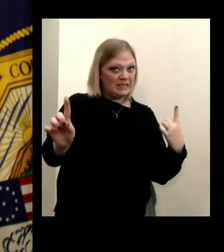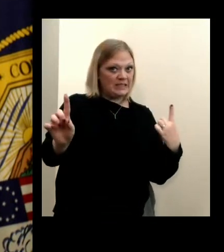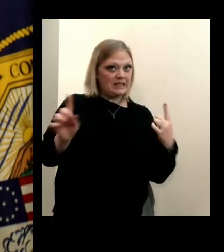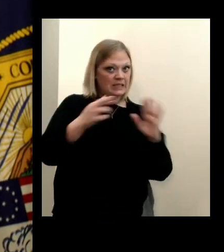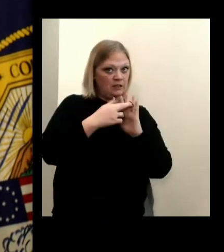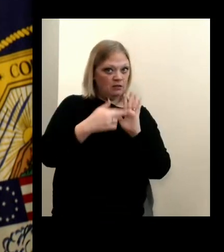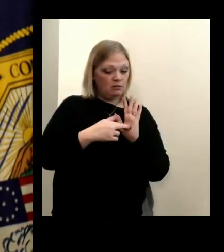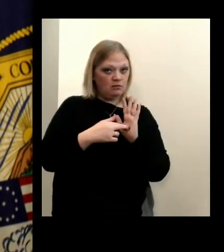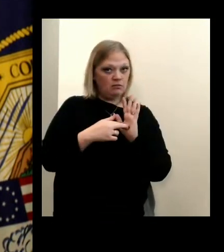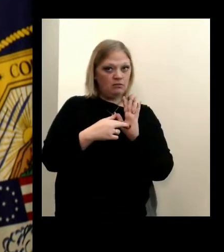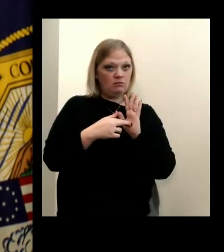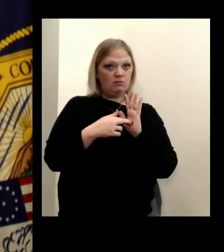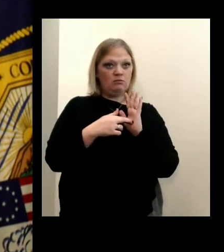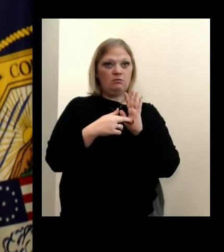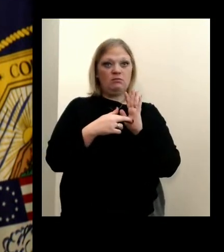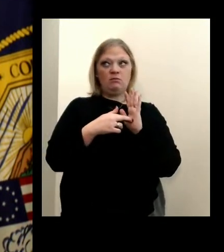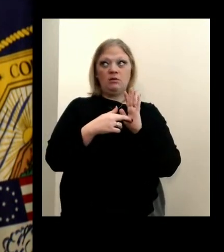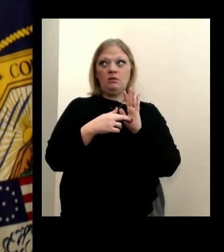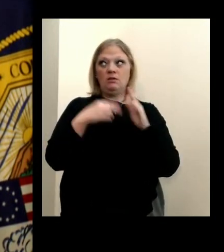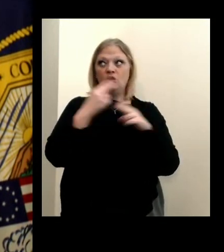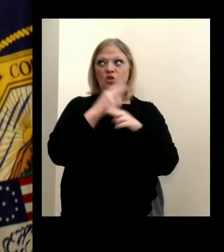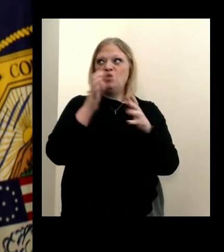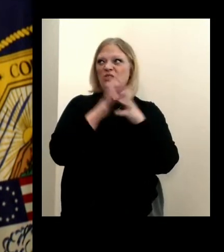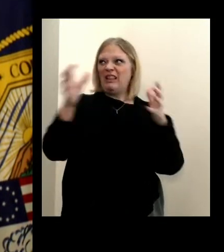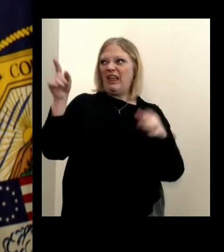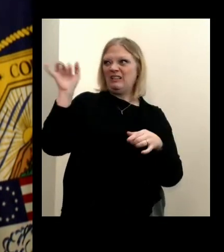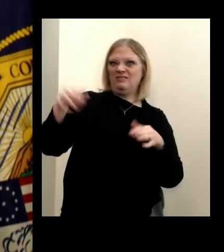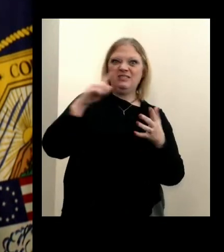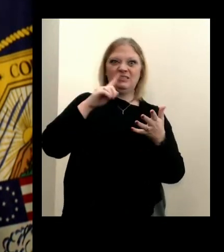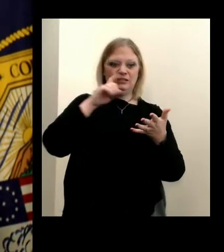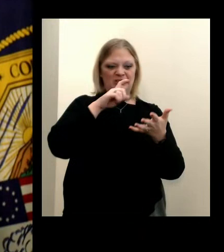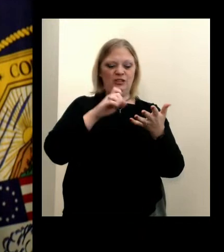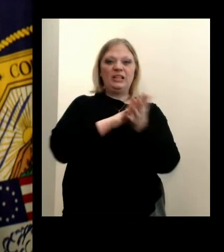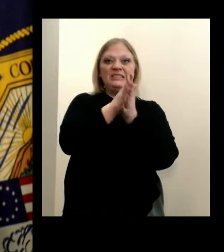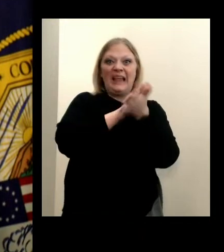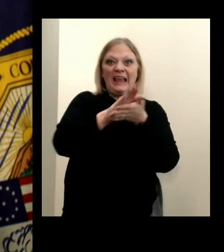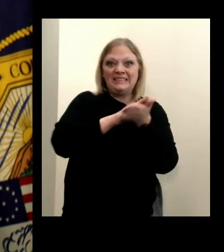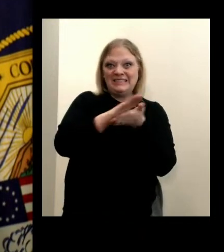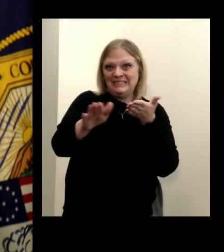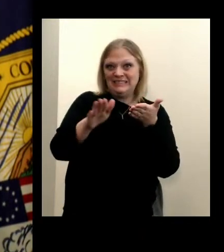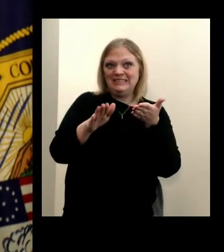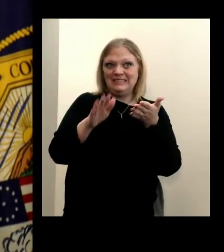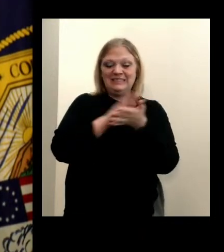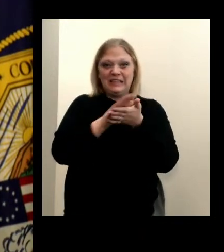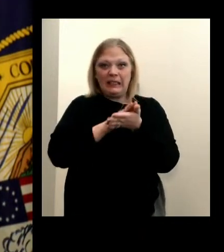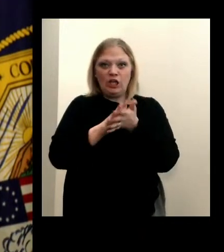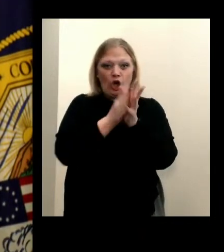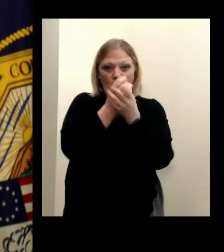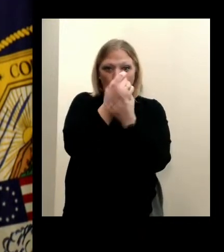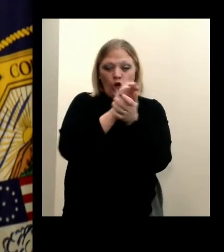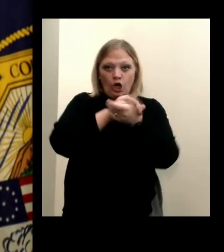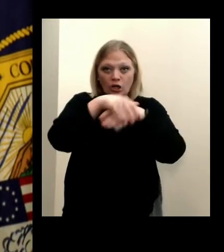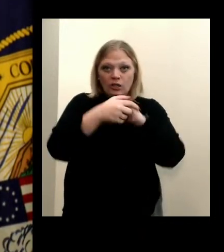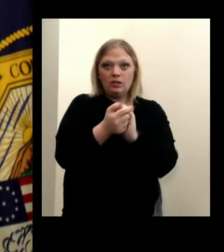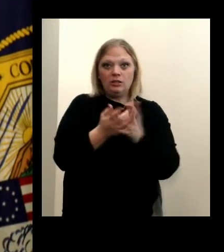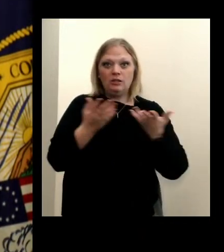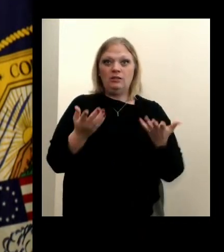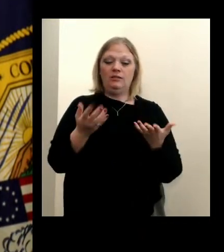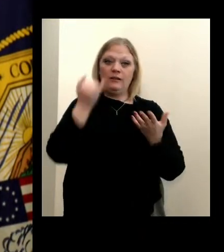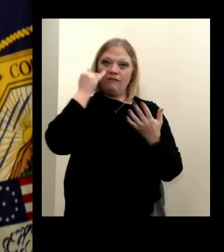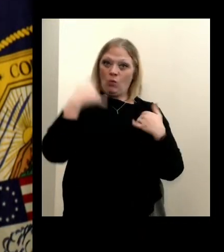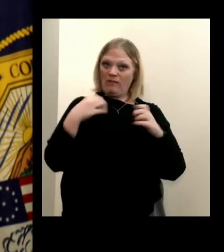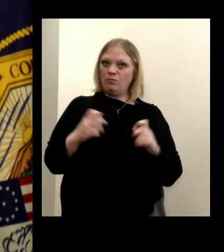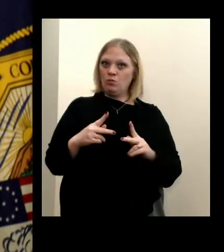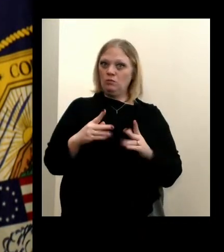guidelines, use a lot of this stuff, a lot of the cleaner and cleanser when you have an